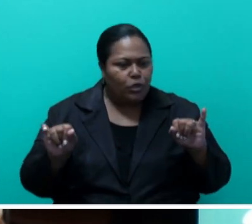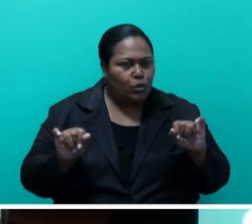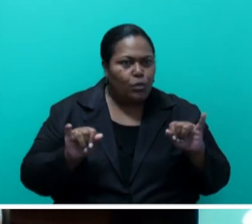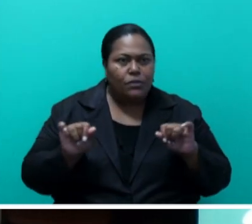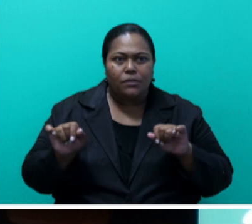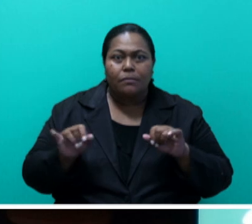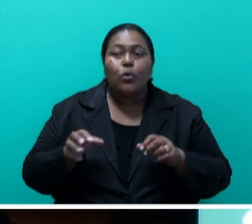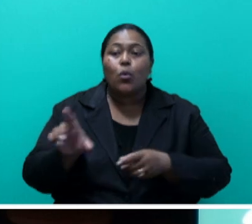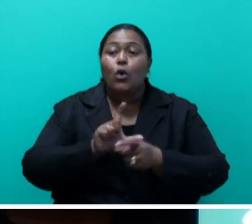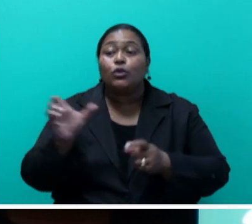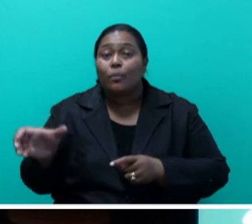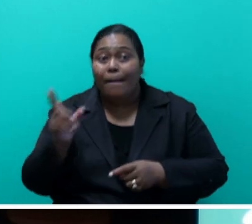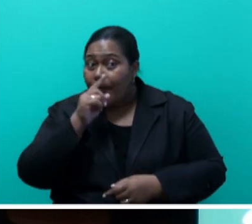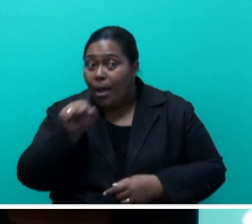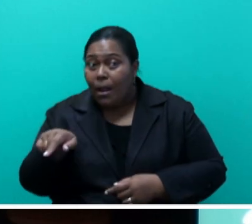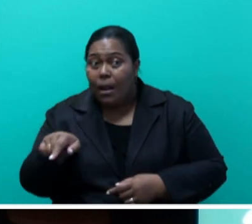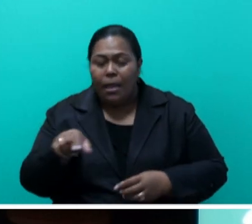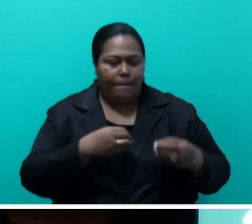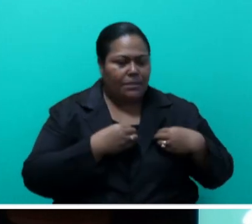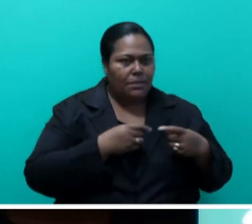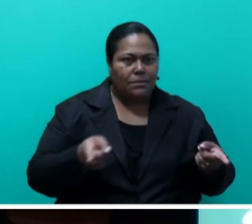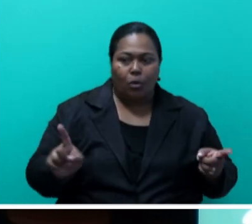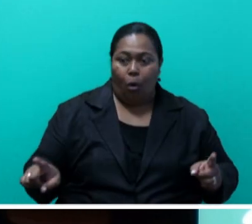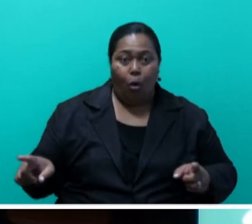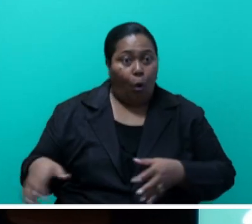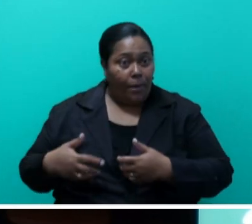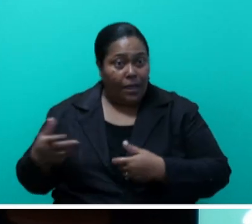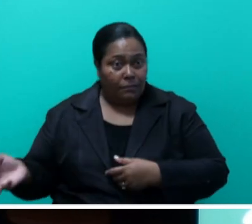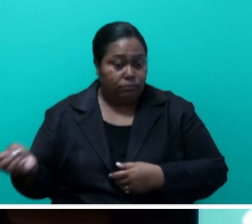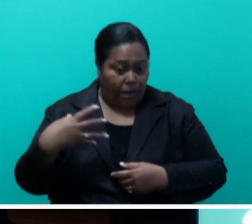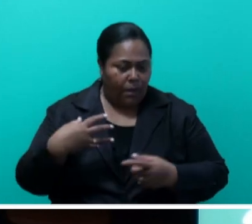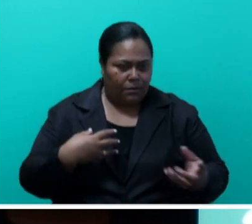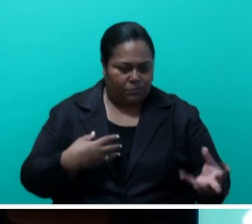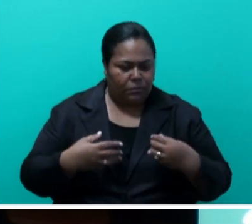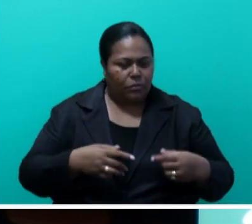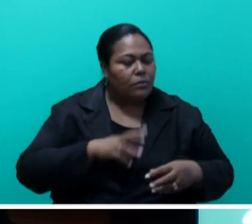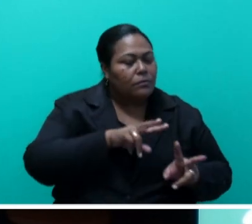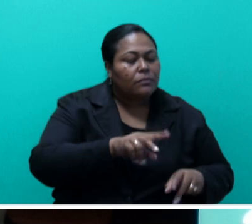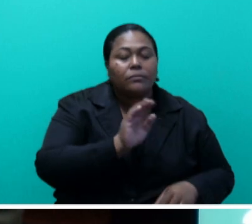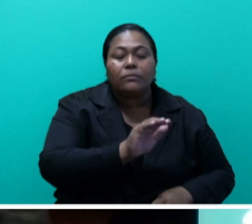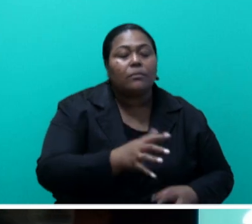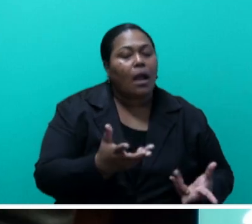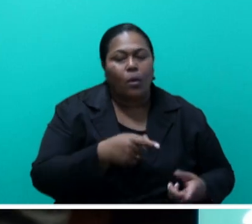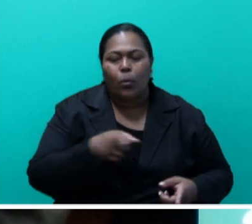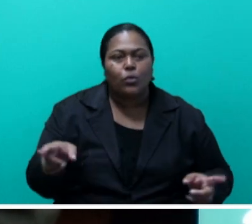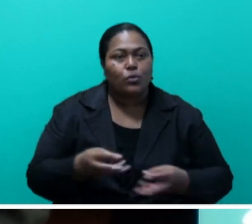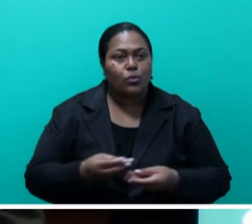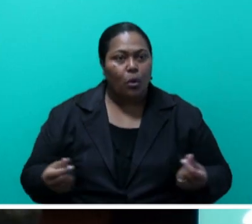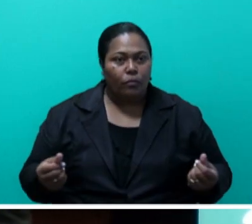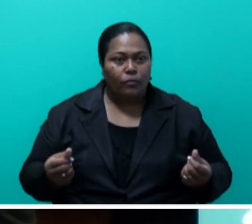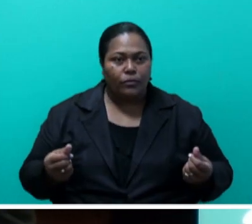services providers regulated by the Reserve Bank of Fiji. Its primary responsibilities include